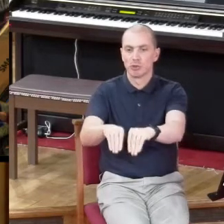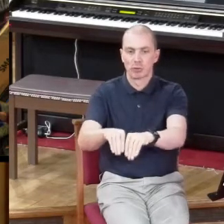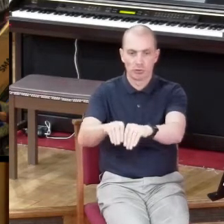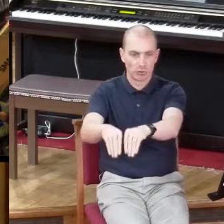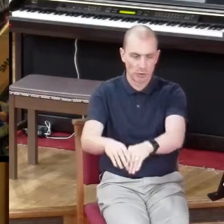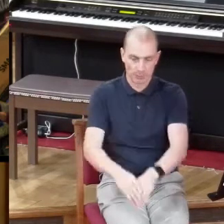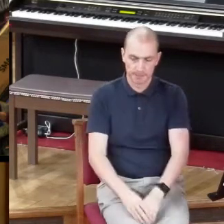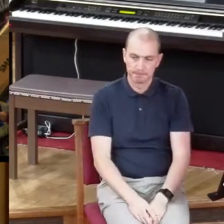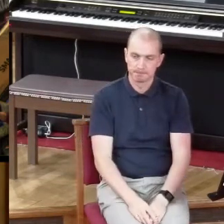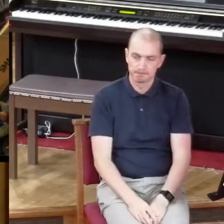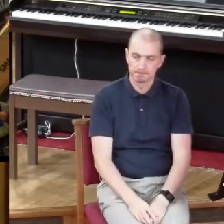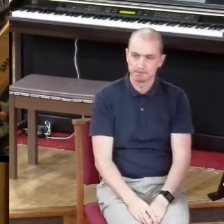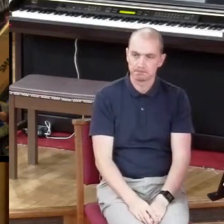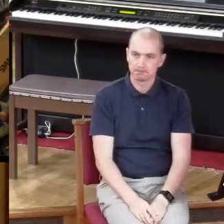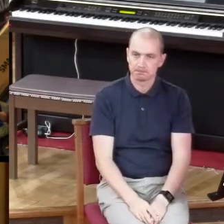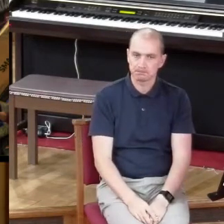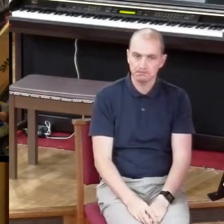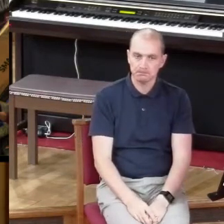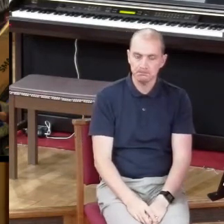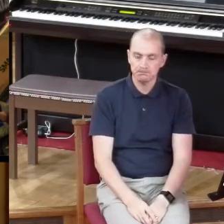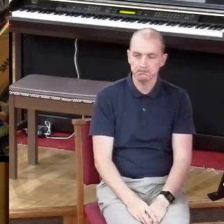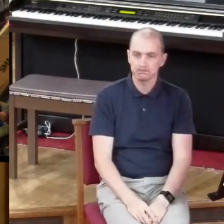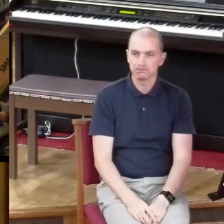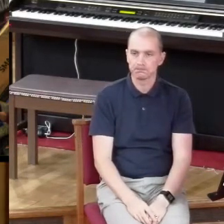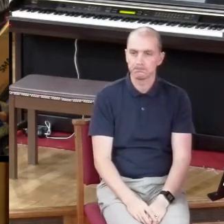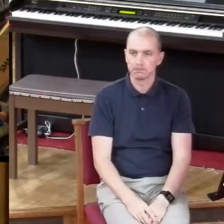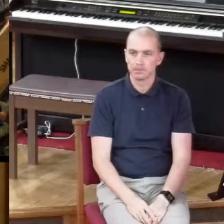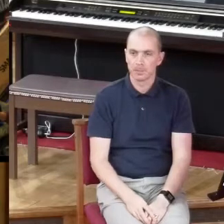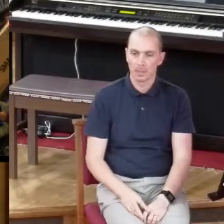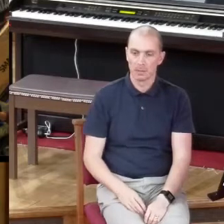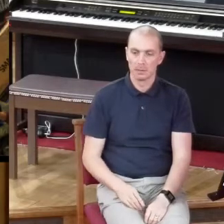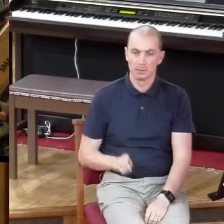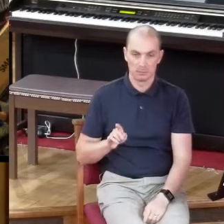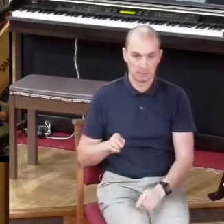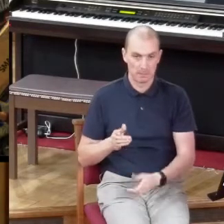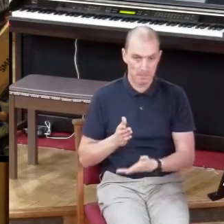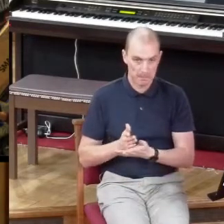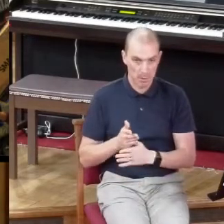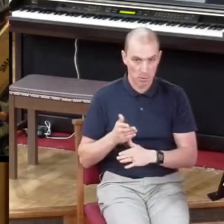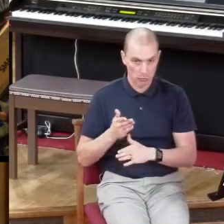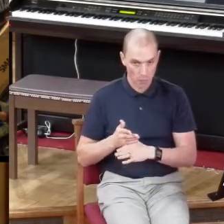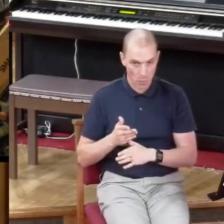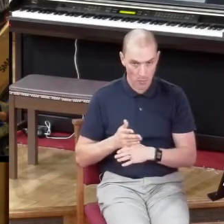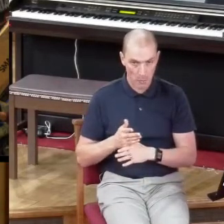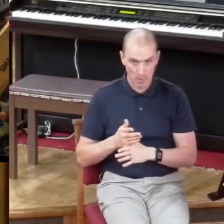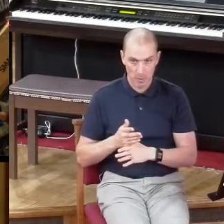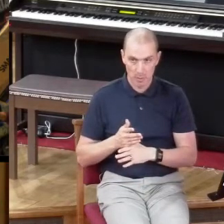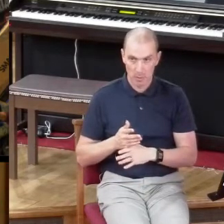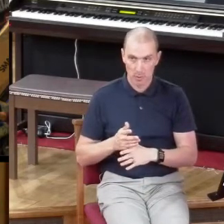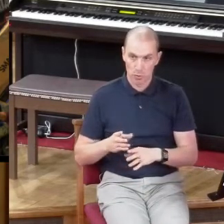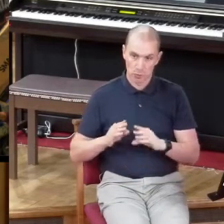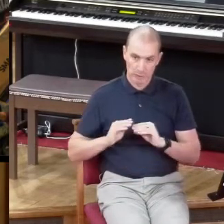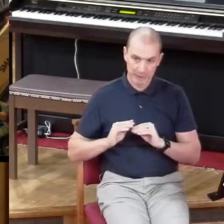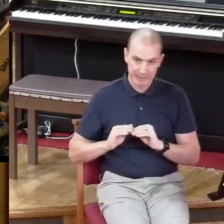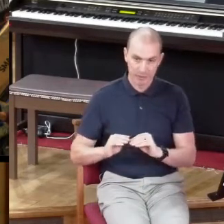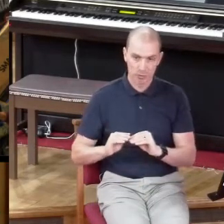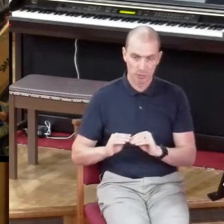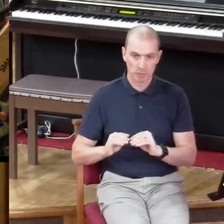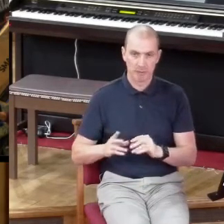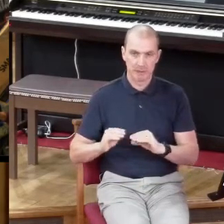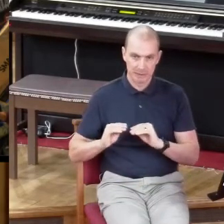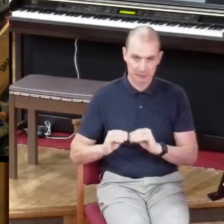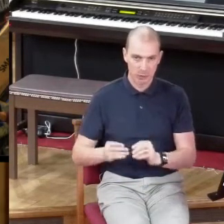the pastor's job, not just to preach and teach, but to pass on the teaching. And it has come to them, so it is